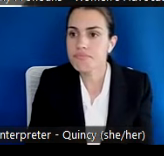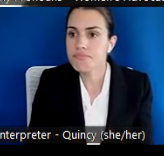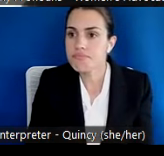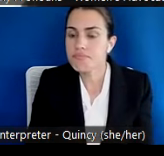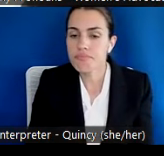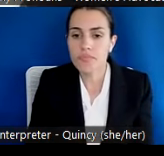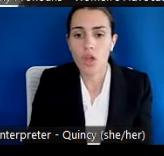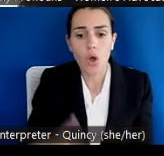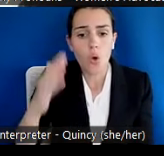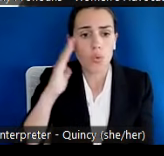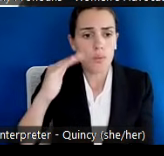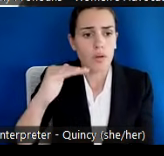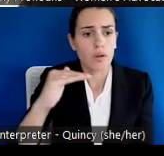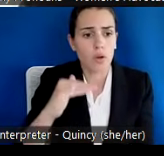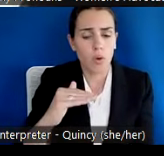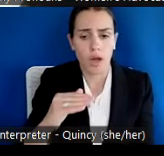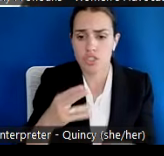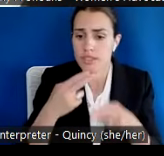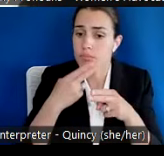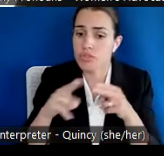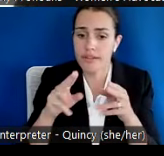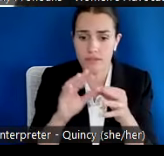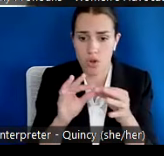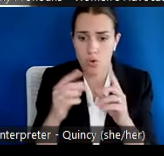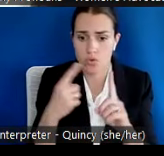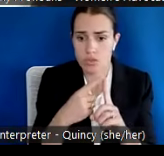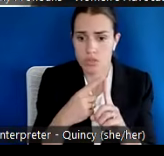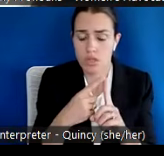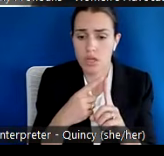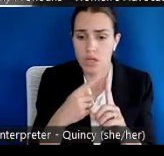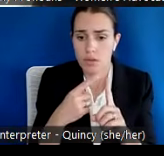brief note before going into healthy relationships.